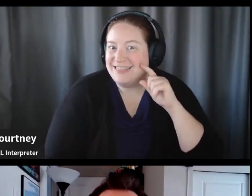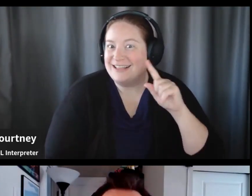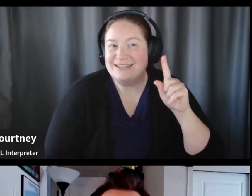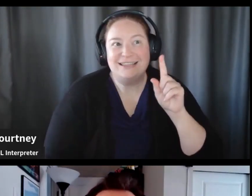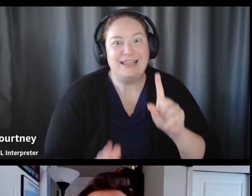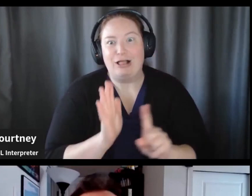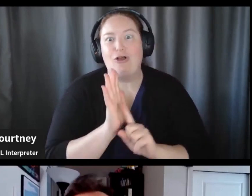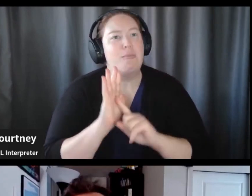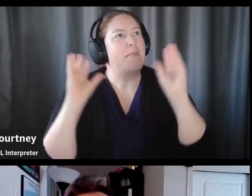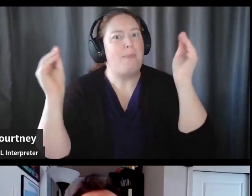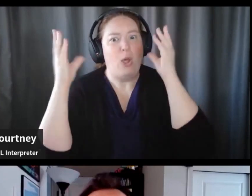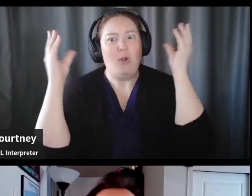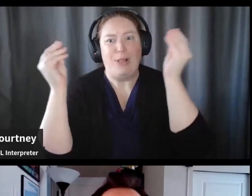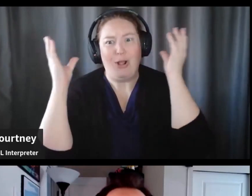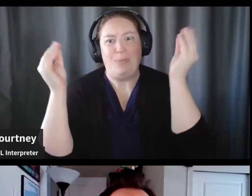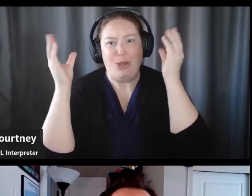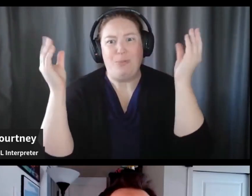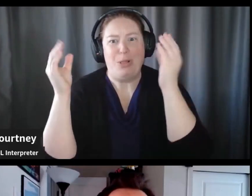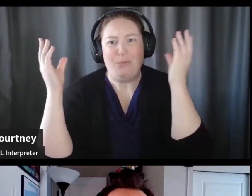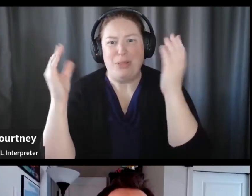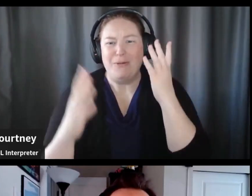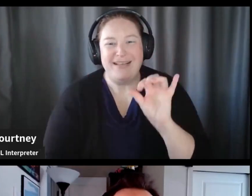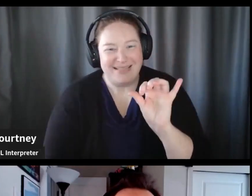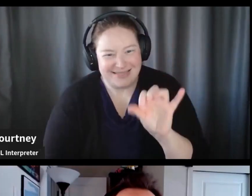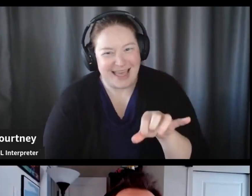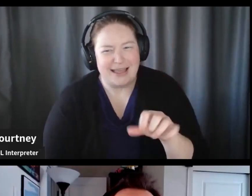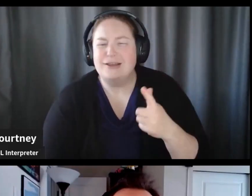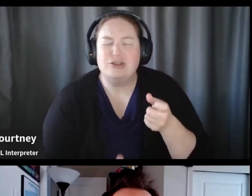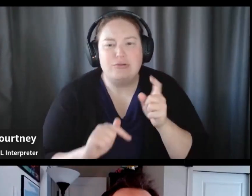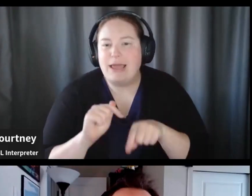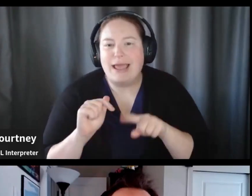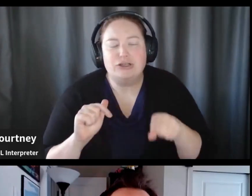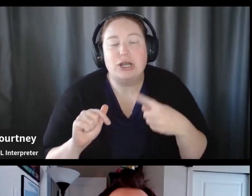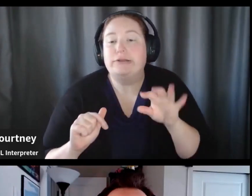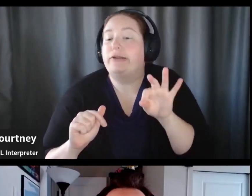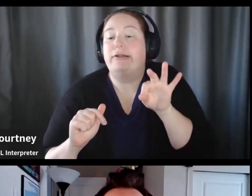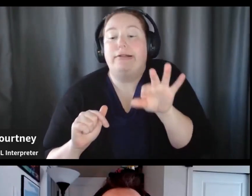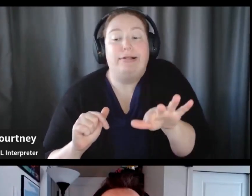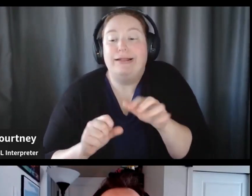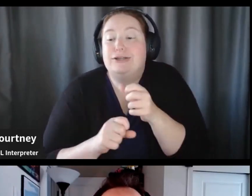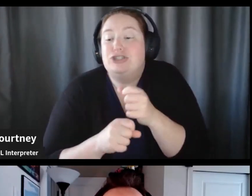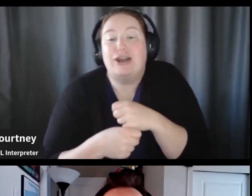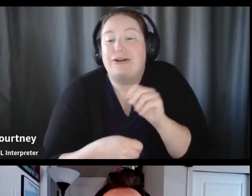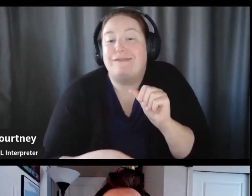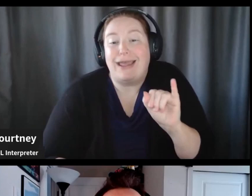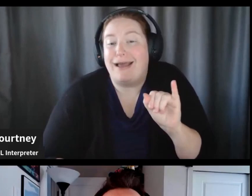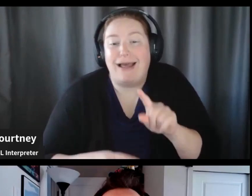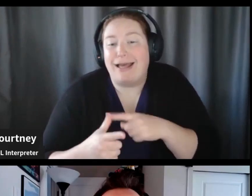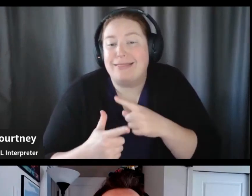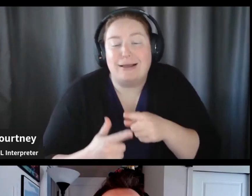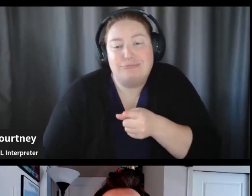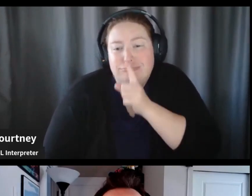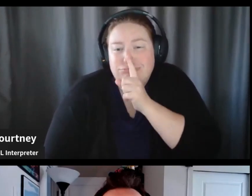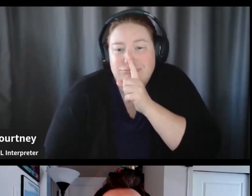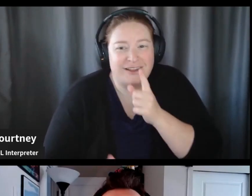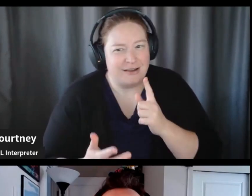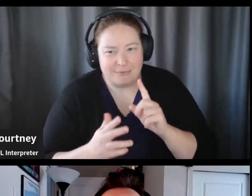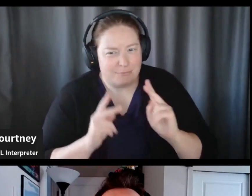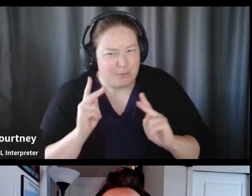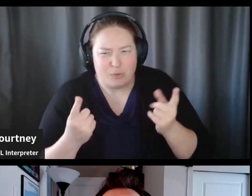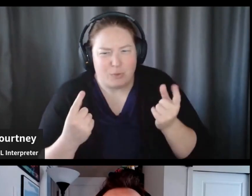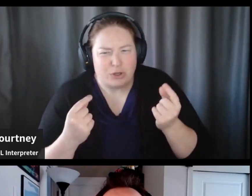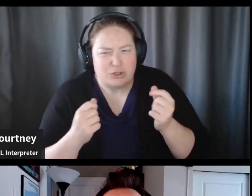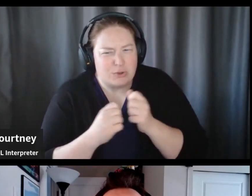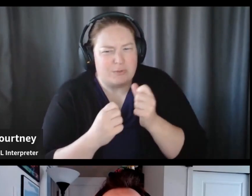need to go off, right? So what are you can't just drop that and then not tell us. What are people doing in the generative AI space with